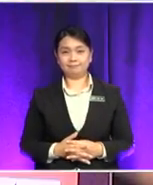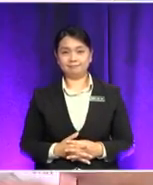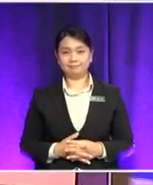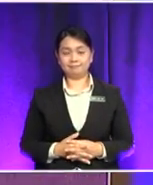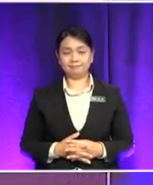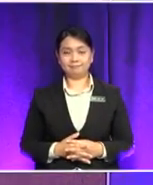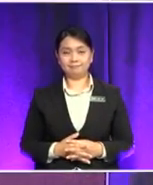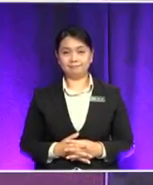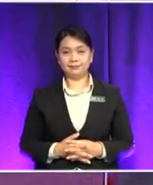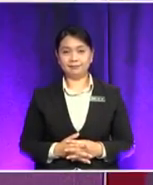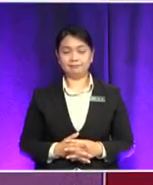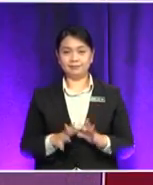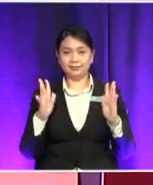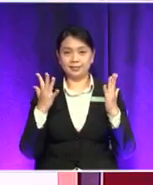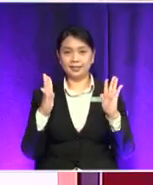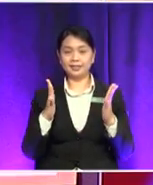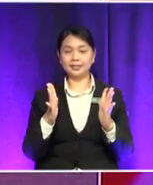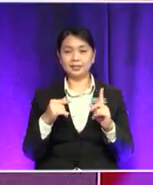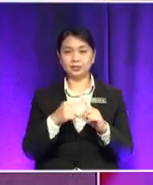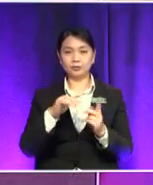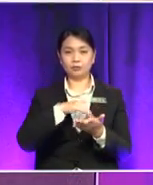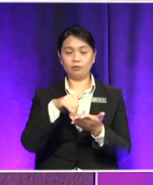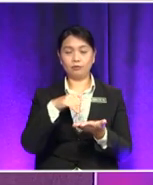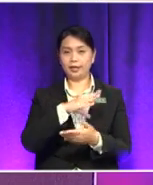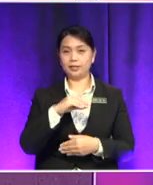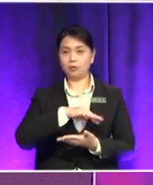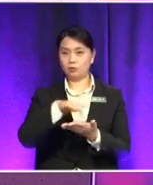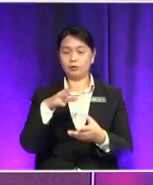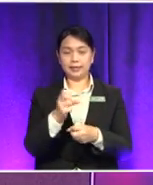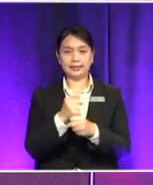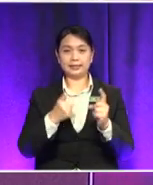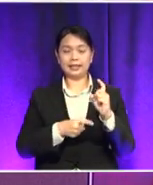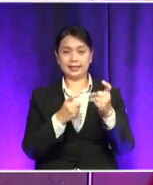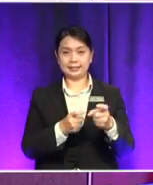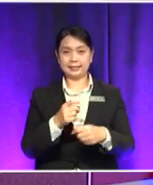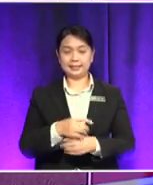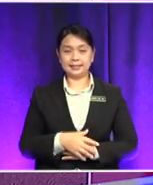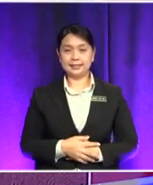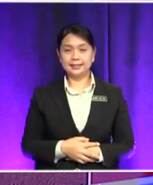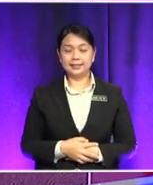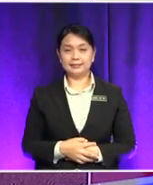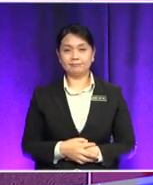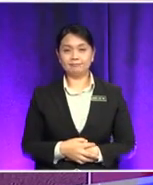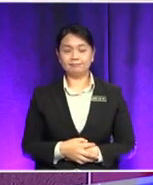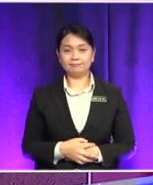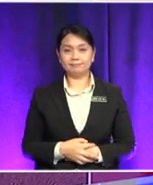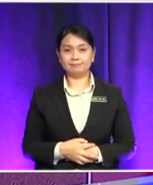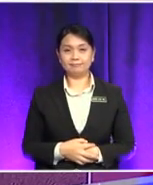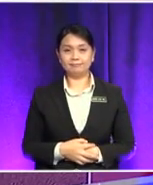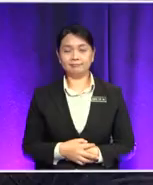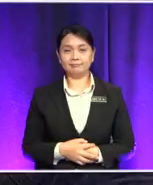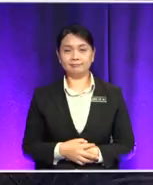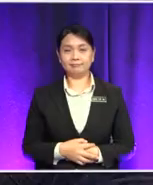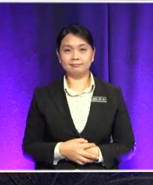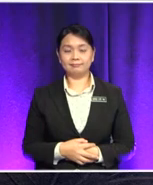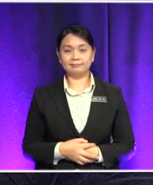to all our pupils. Yeah. I think they all have gotten their candies here. Yes. Yeah. And good job to all of you. And continue to learn about writing this